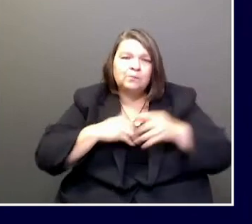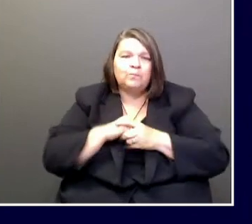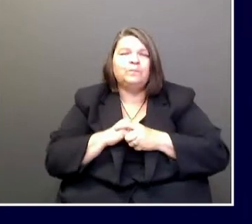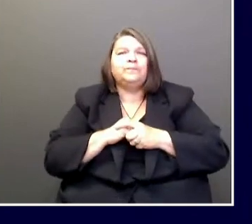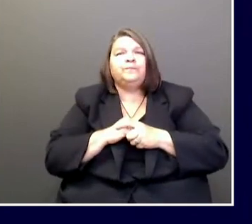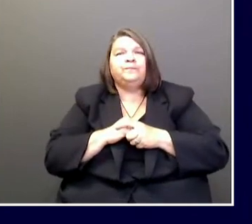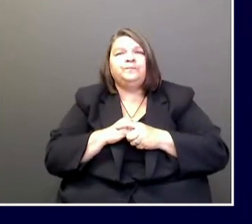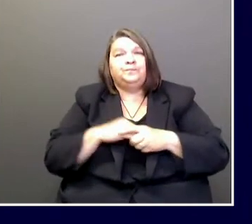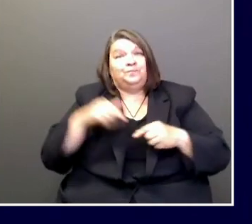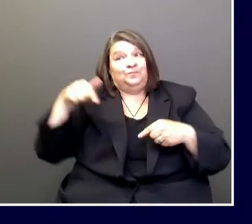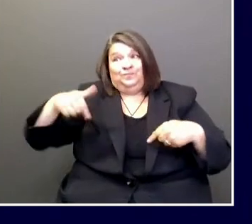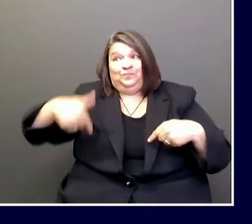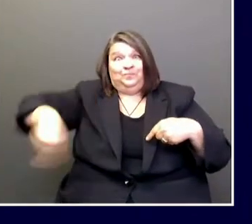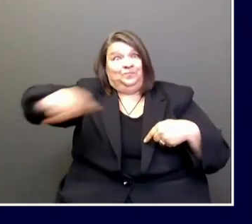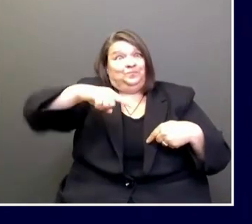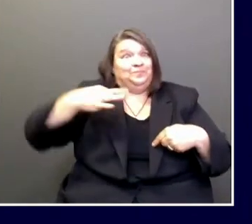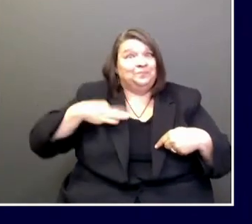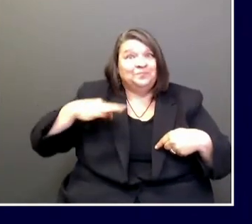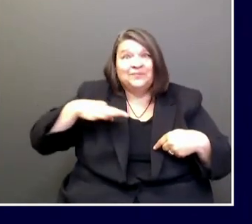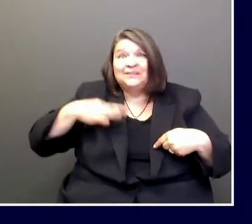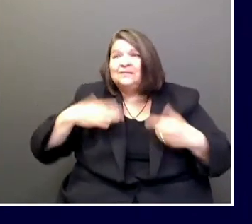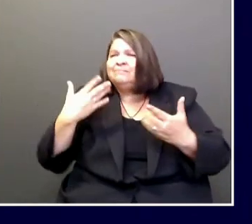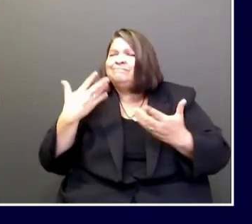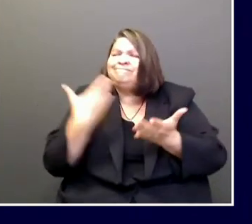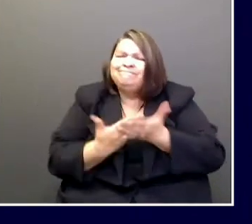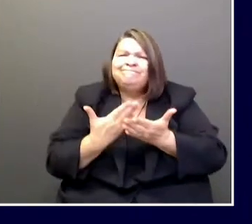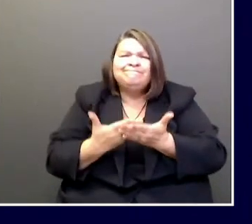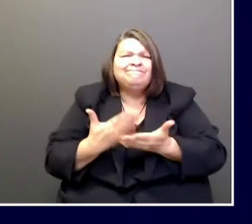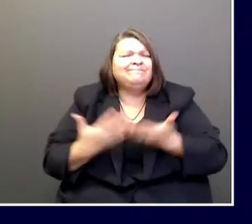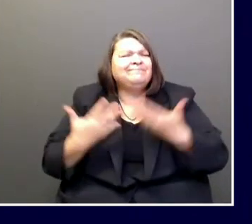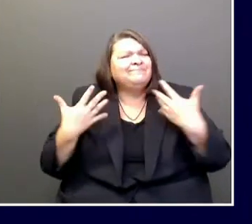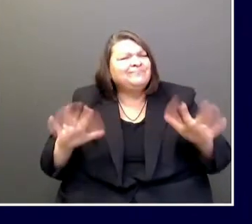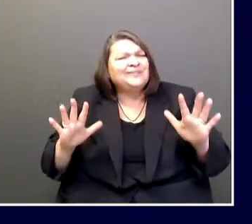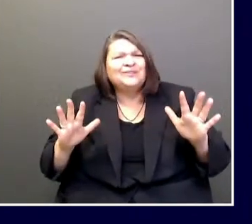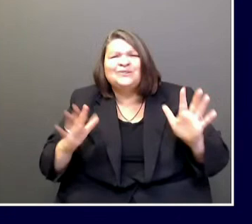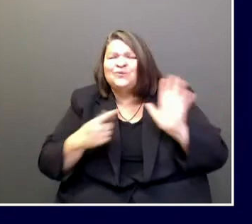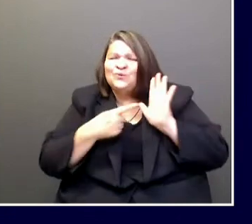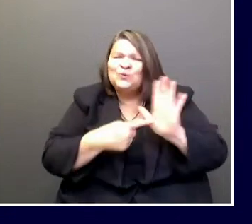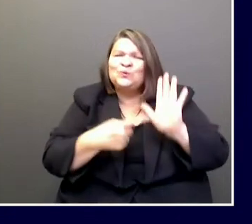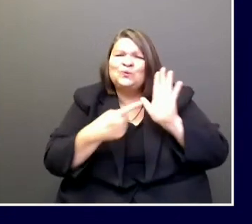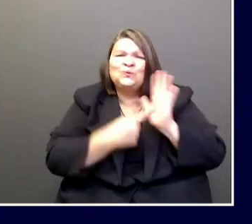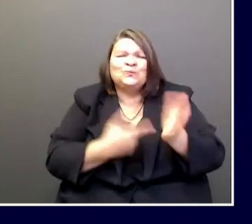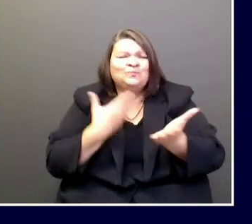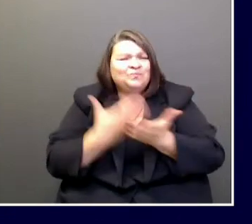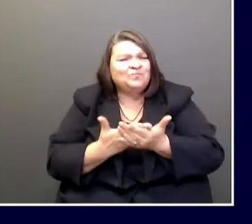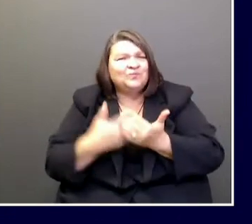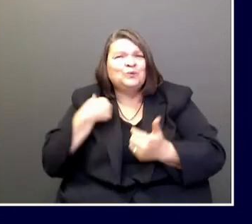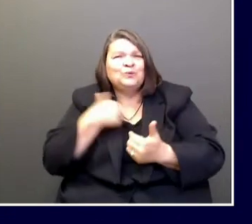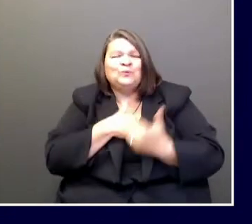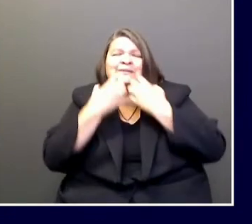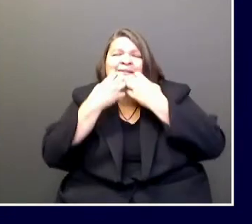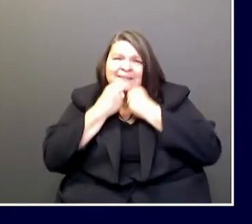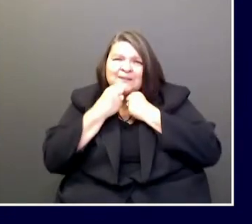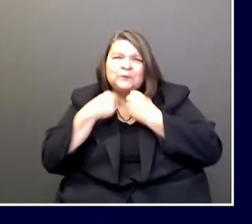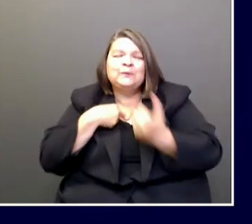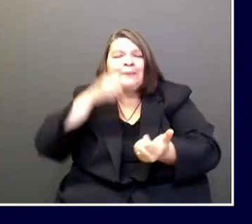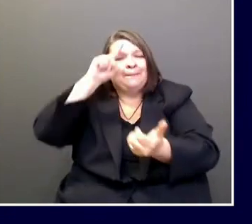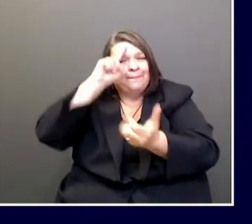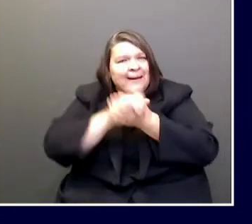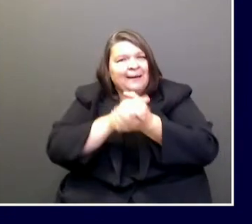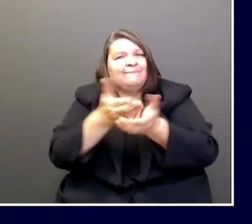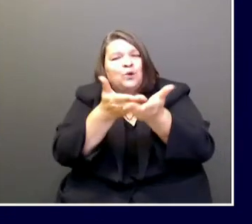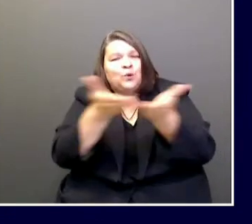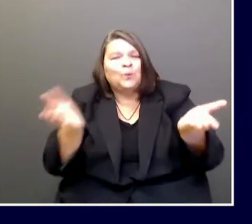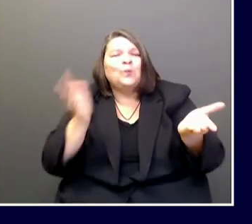choice. I don't have any reason to think that that's changed here. And I'll just add that there is a major